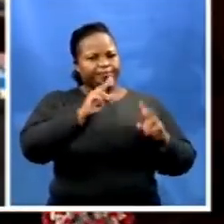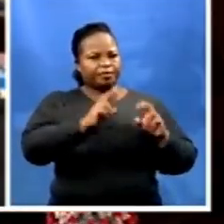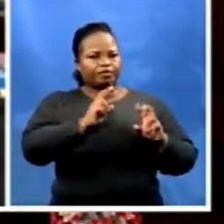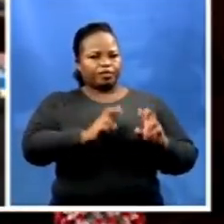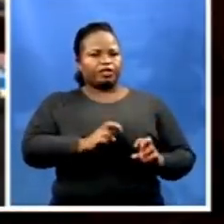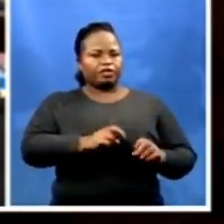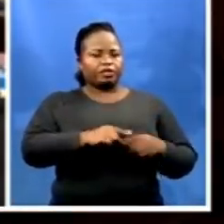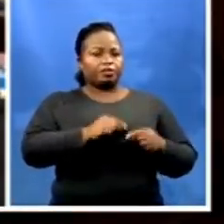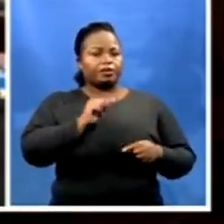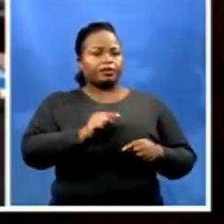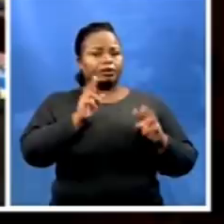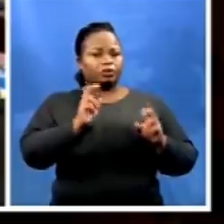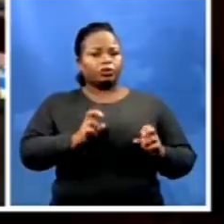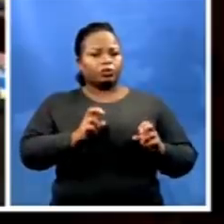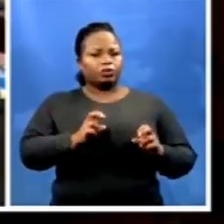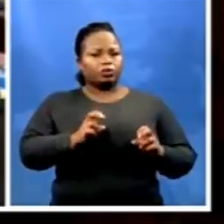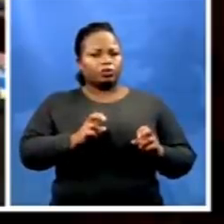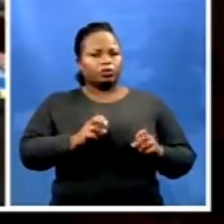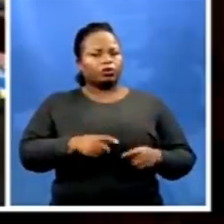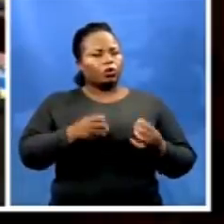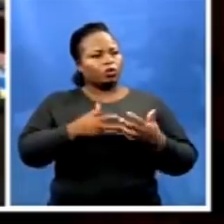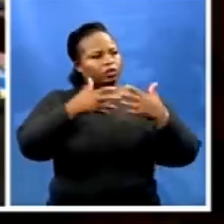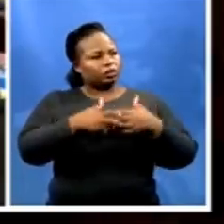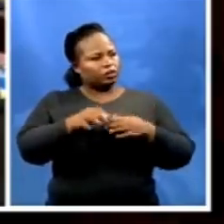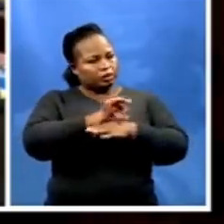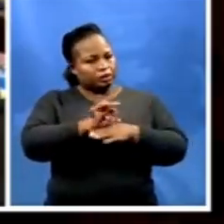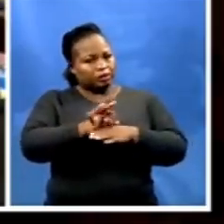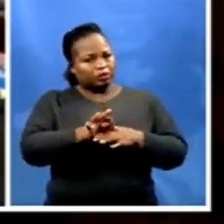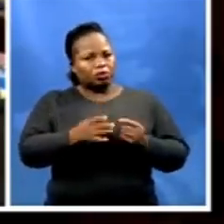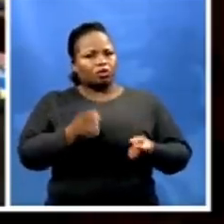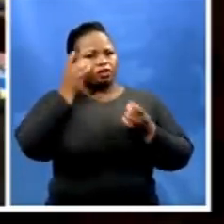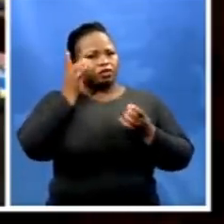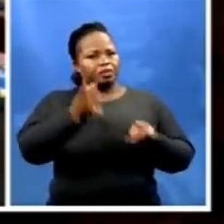so-called coordinated syndicate? What sort of information are they giving you?